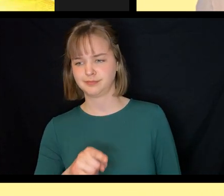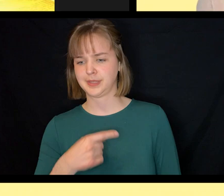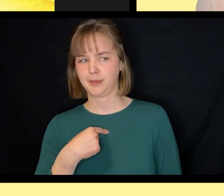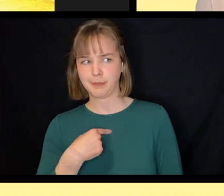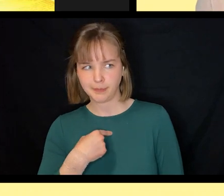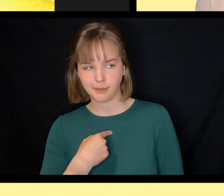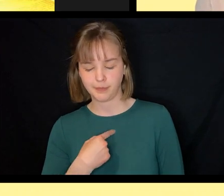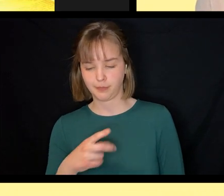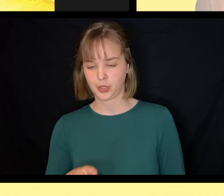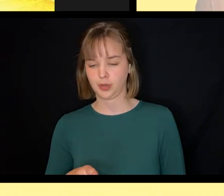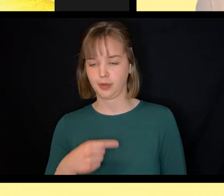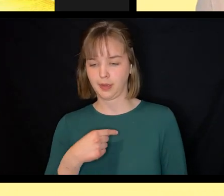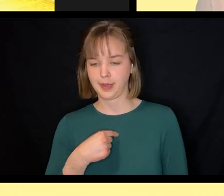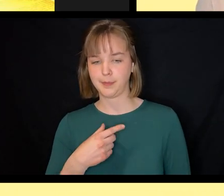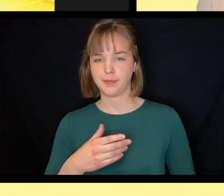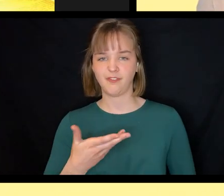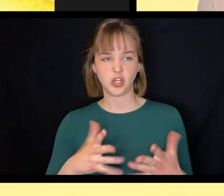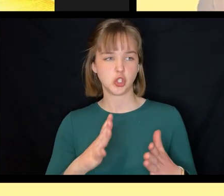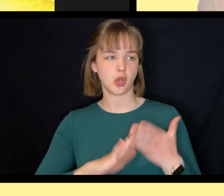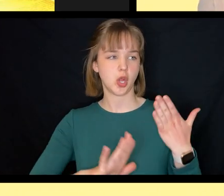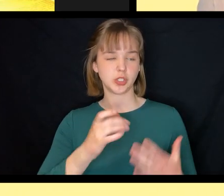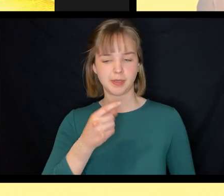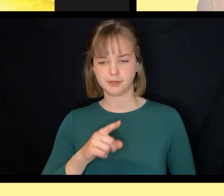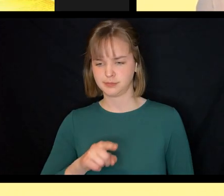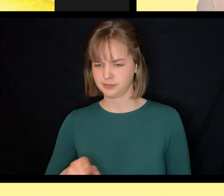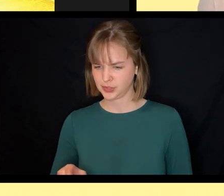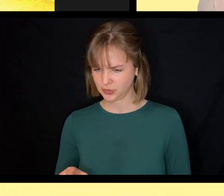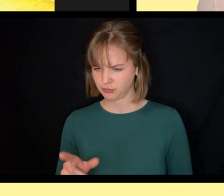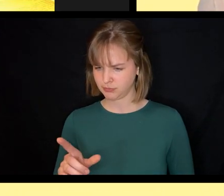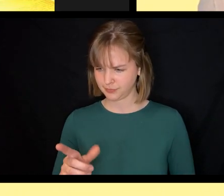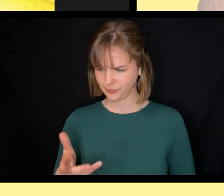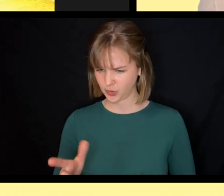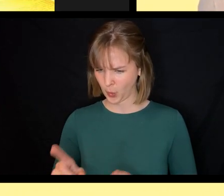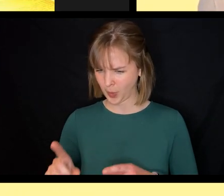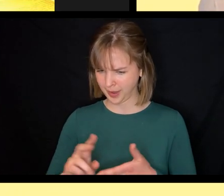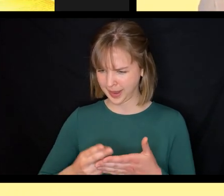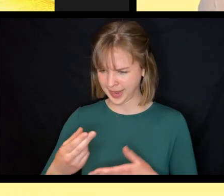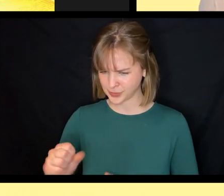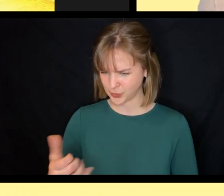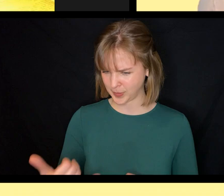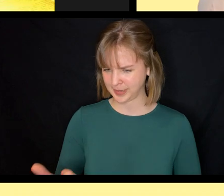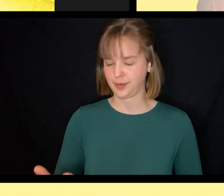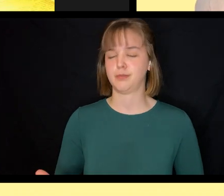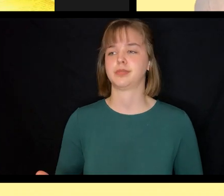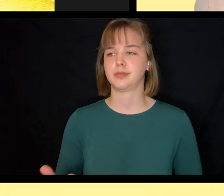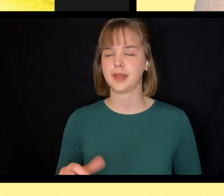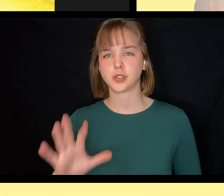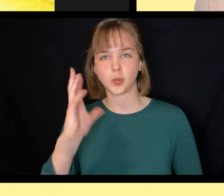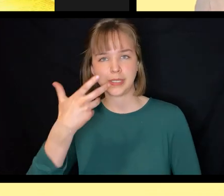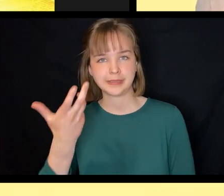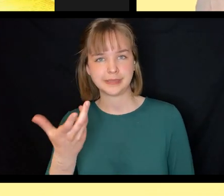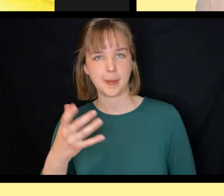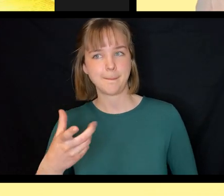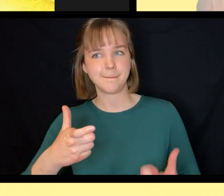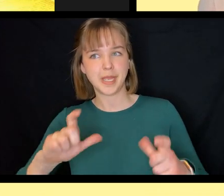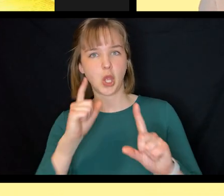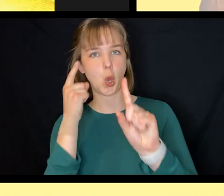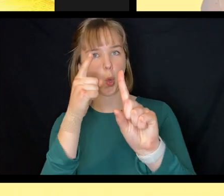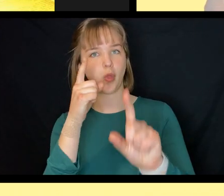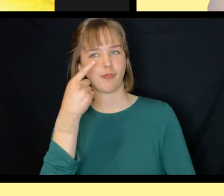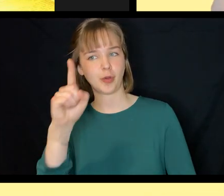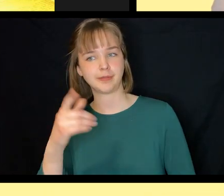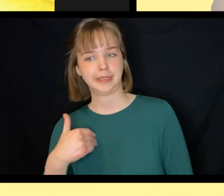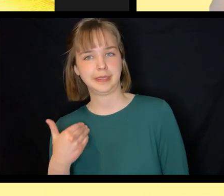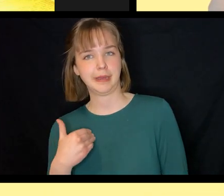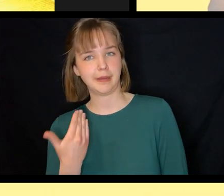that, you're like, wow, these kids are like in high school. Like, I don't know how you like, that's just, it's crazy. Yeah. And, but